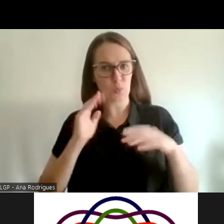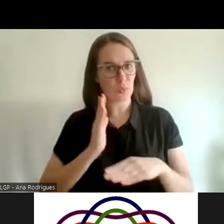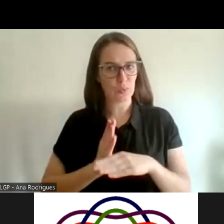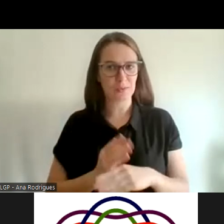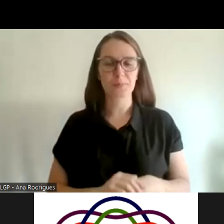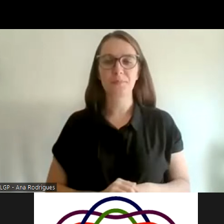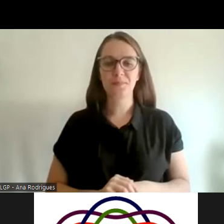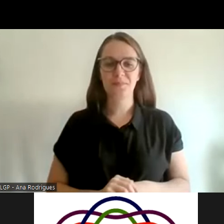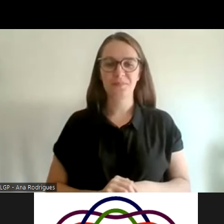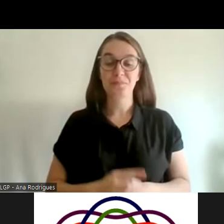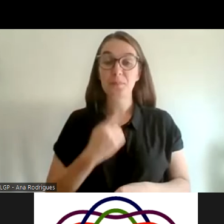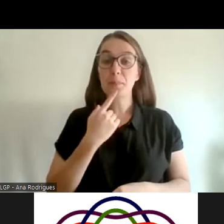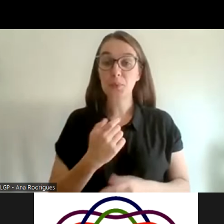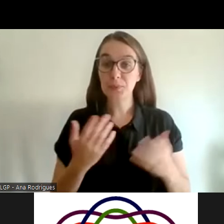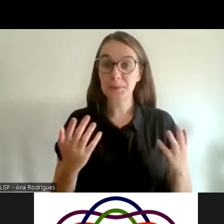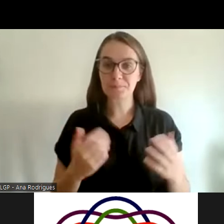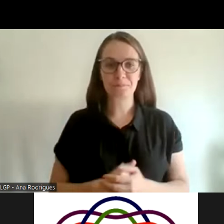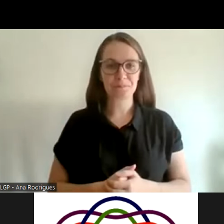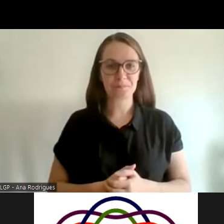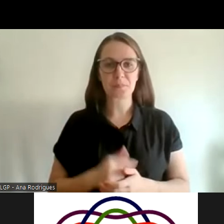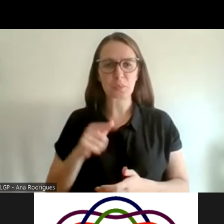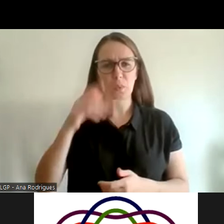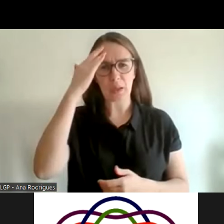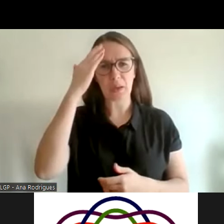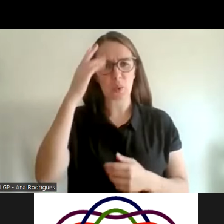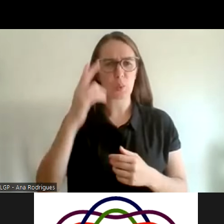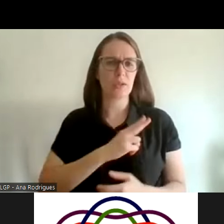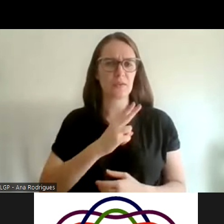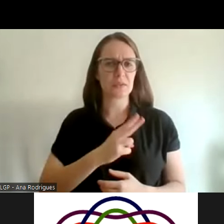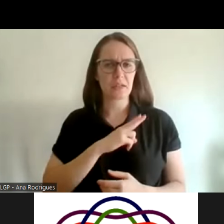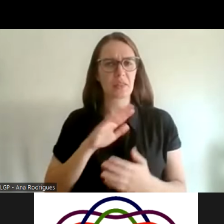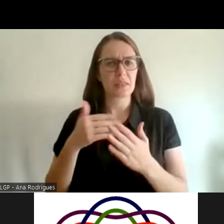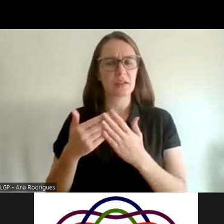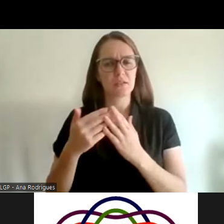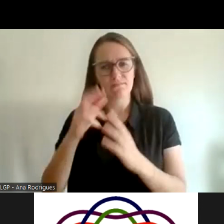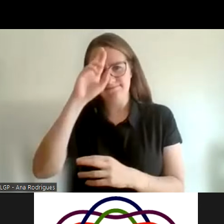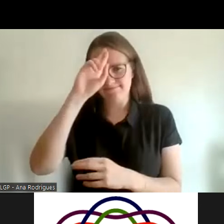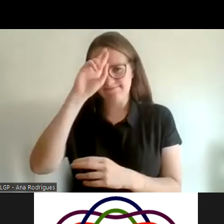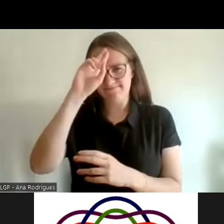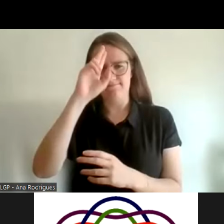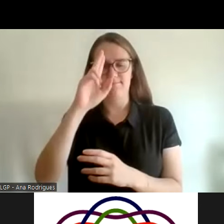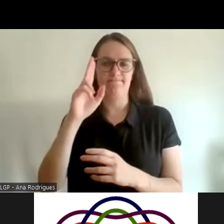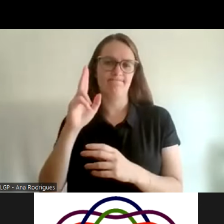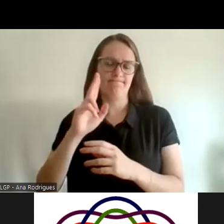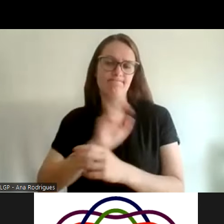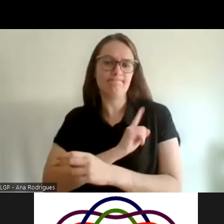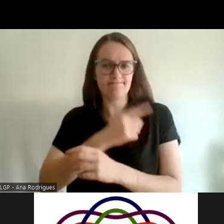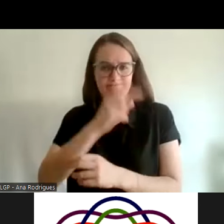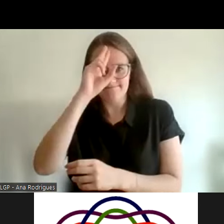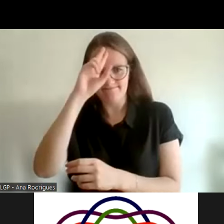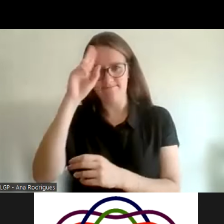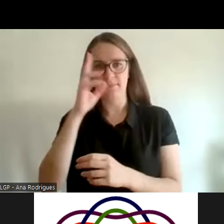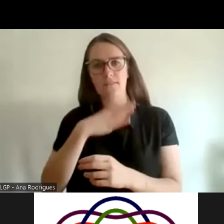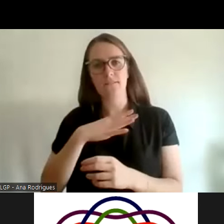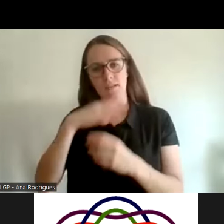the question is, do you think your university puts enough effort in educating